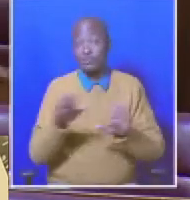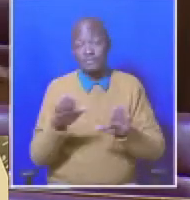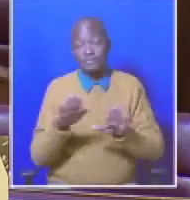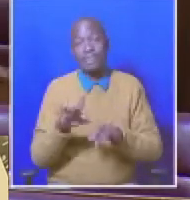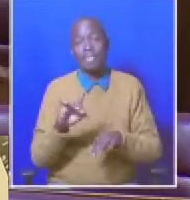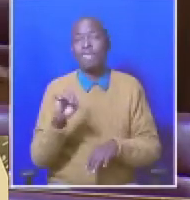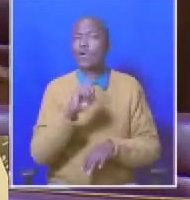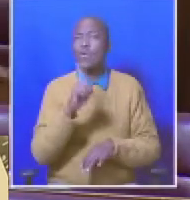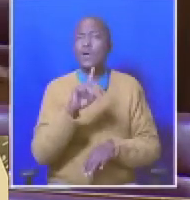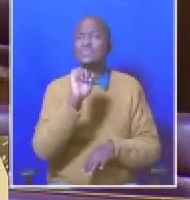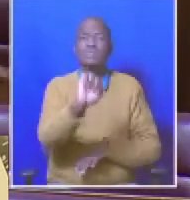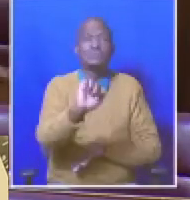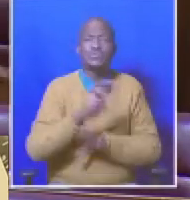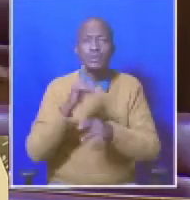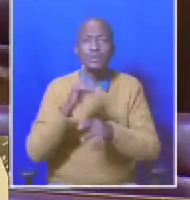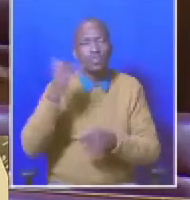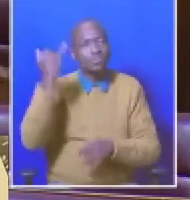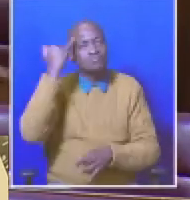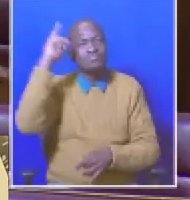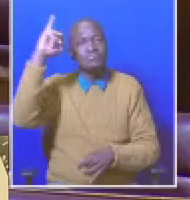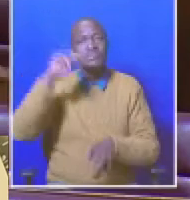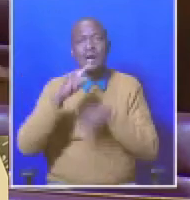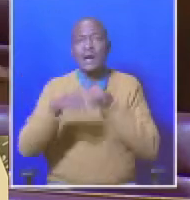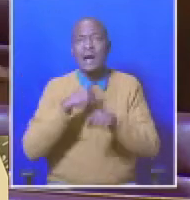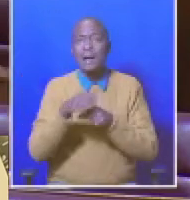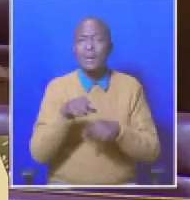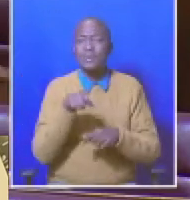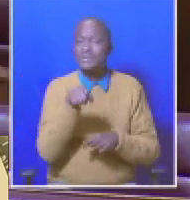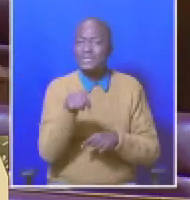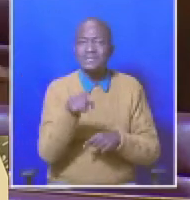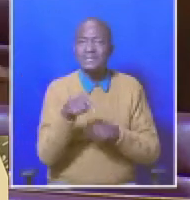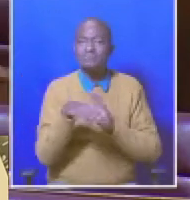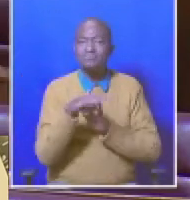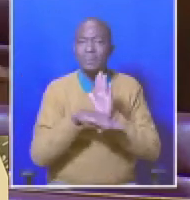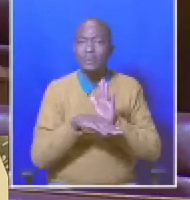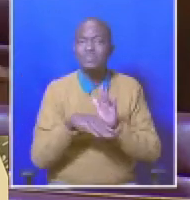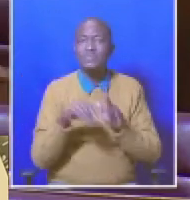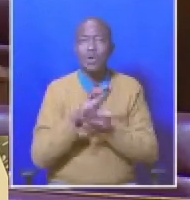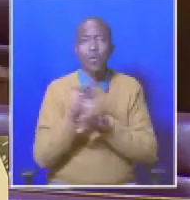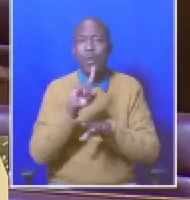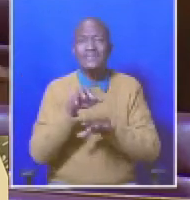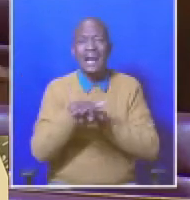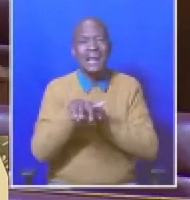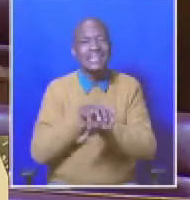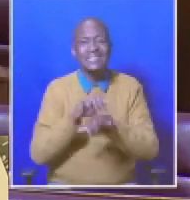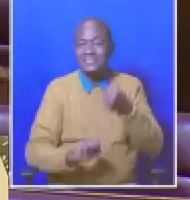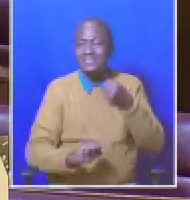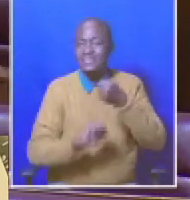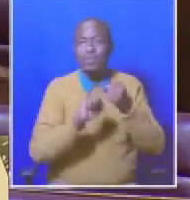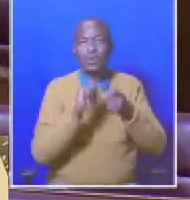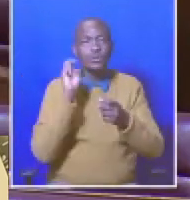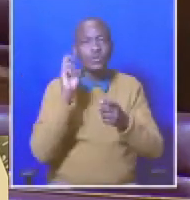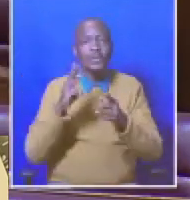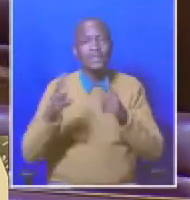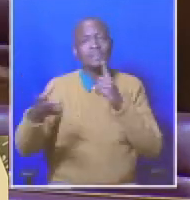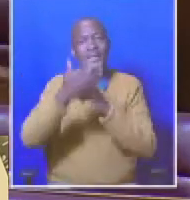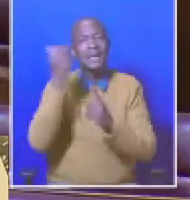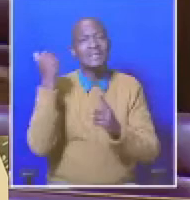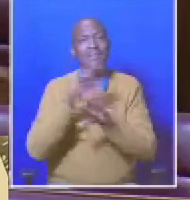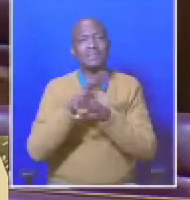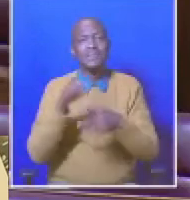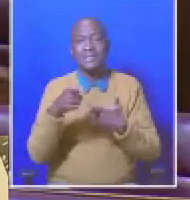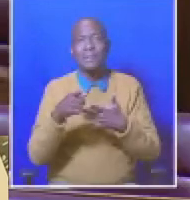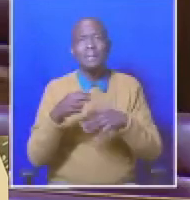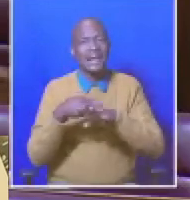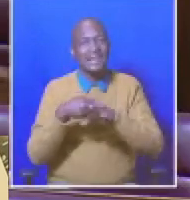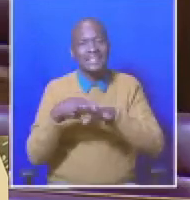your intentions with these water quotas, and what agricultural support will be achieved by these draconian and